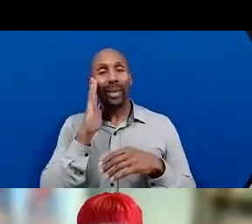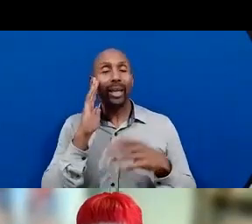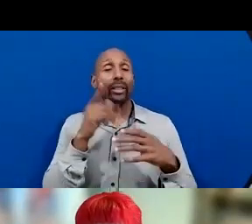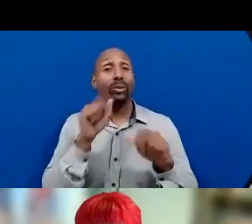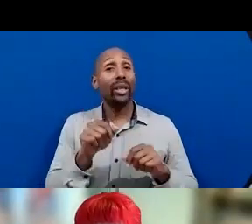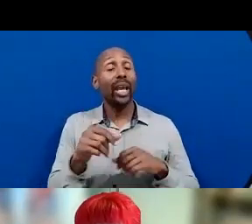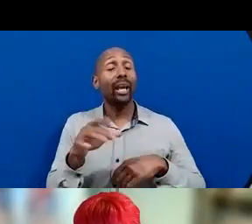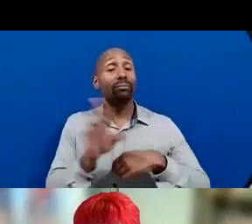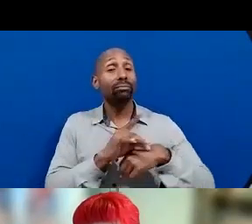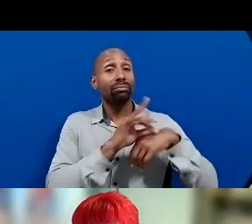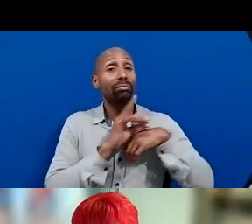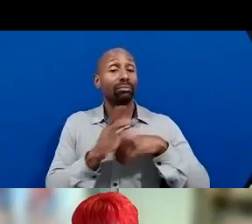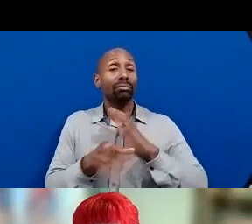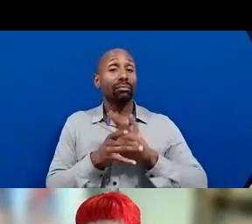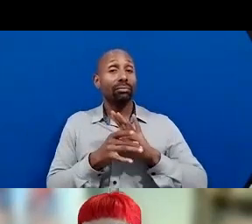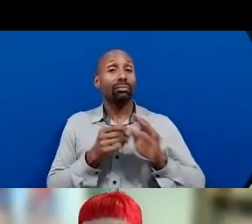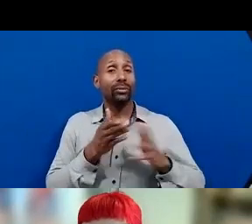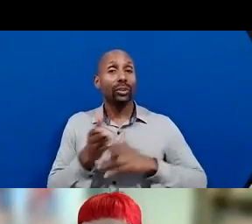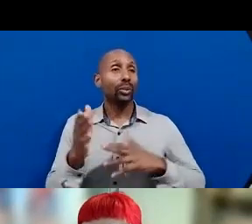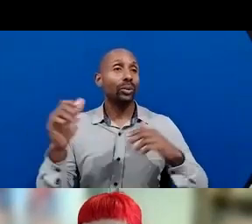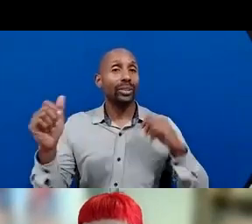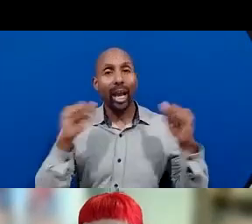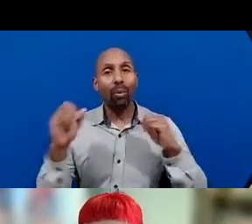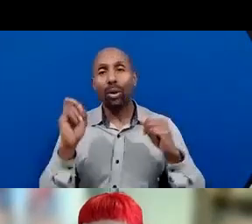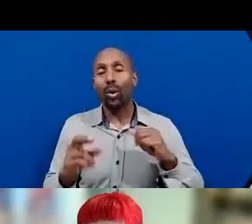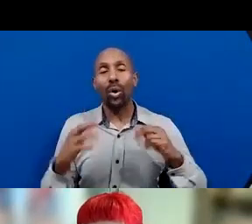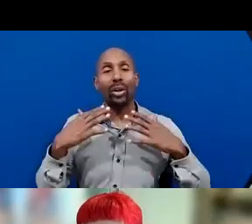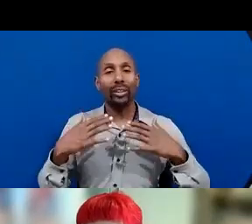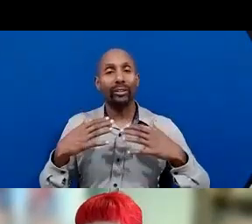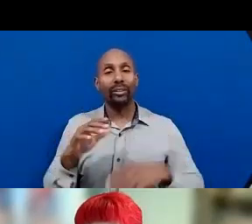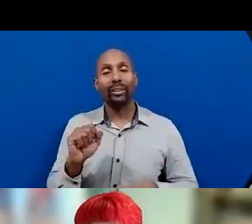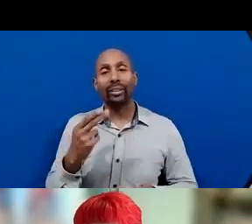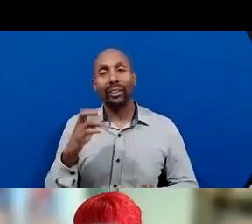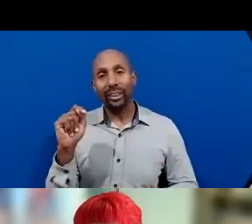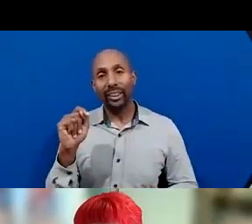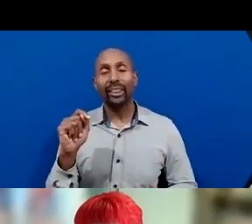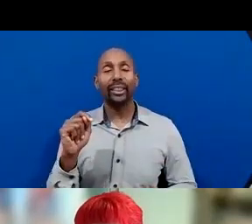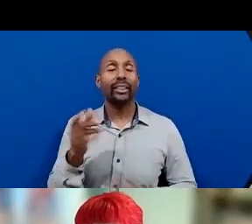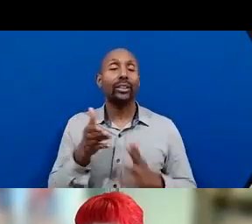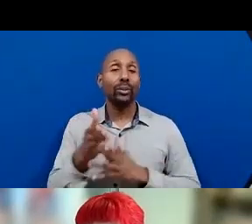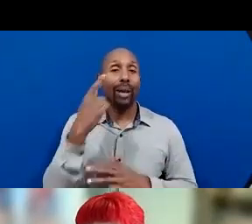or the clothes and the sheets or the towels, again, through the eyes, nose, and mouth or broken skin.